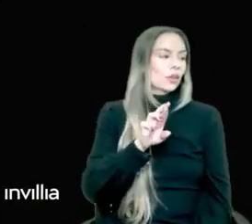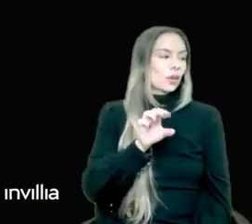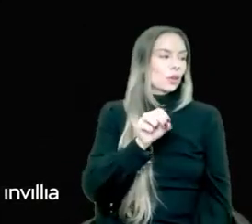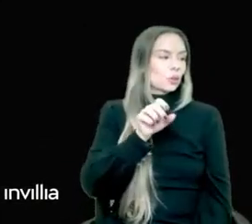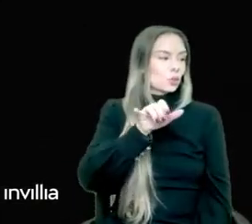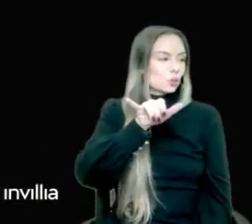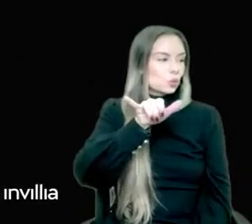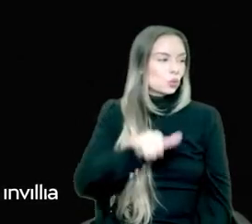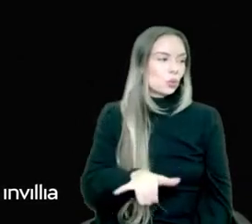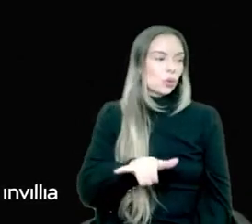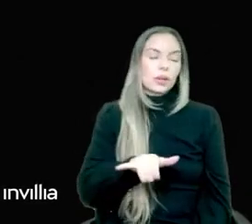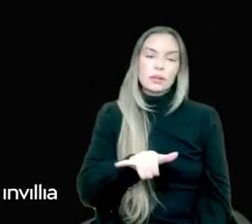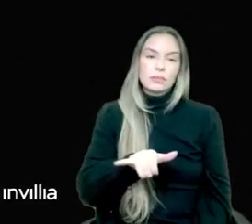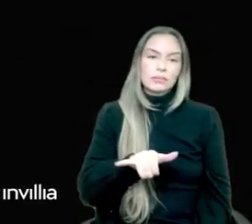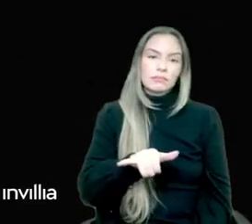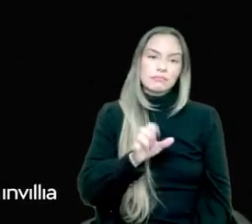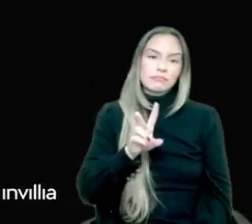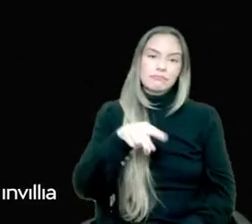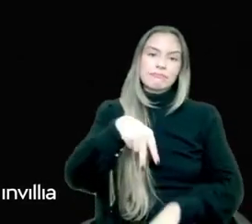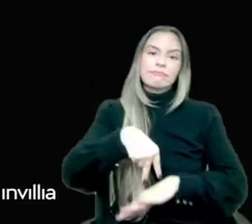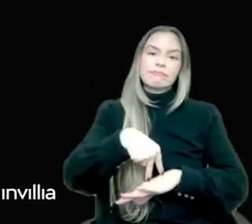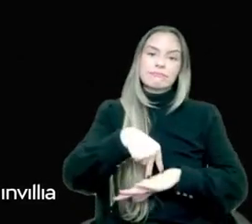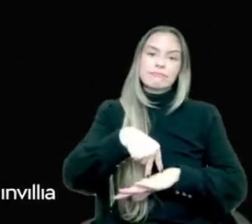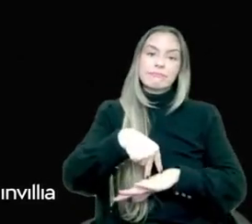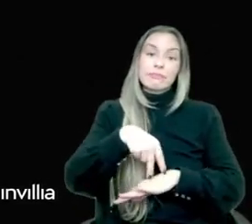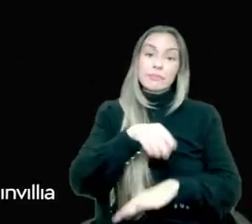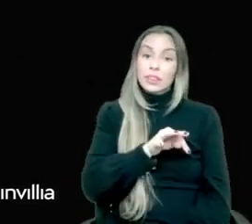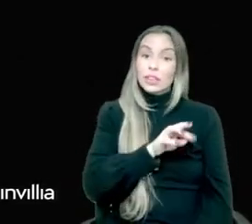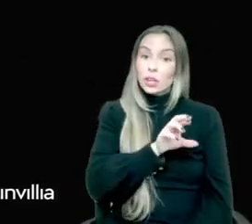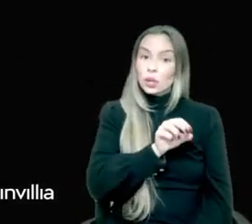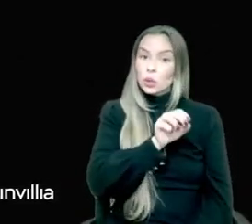on stage. Troy,